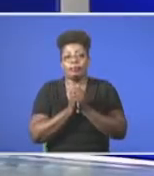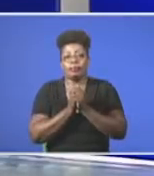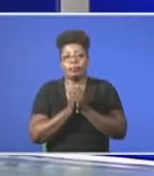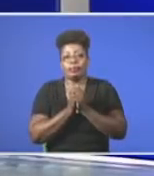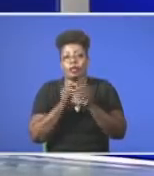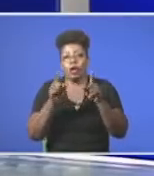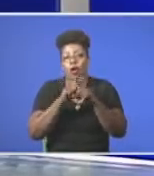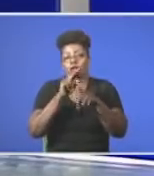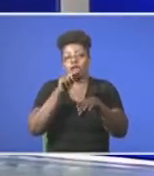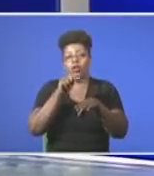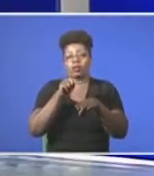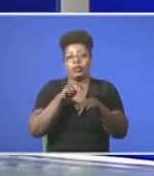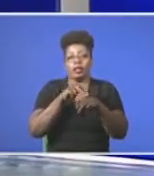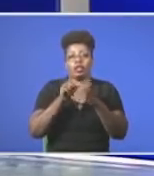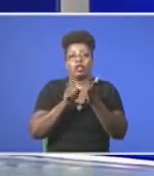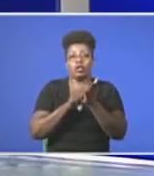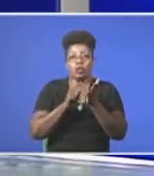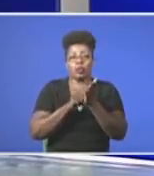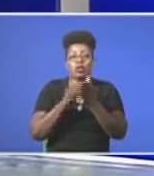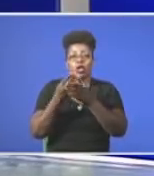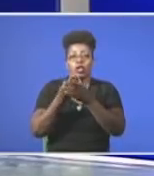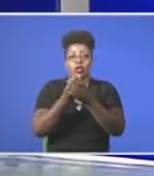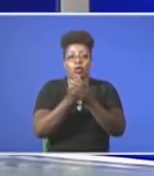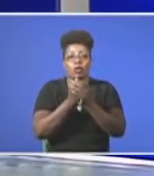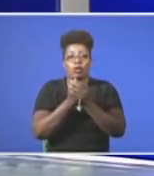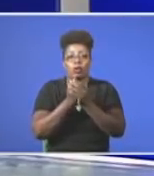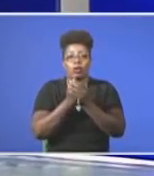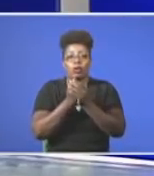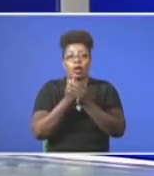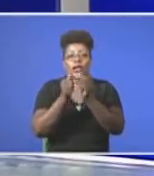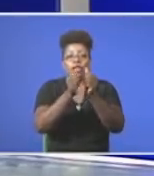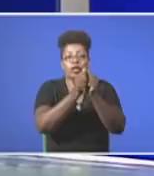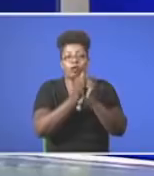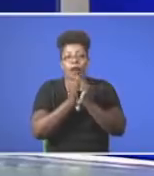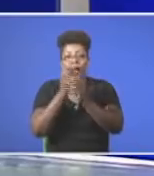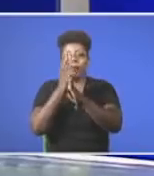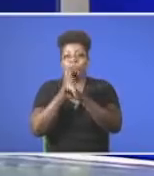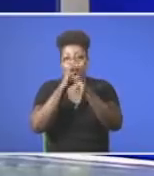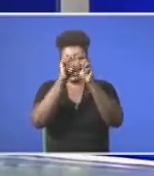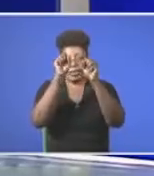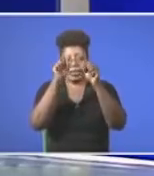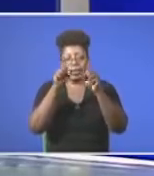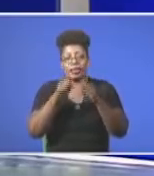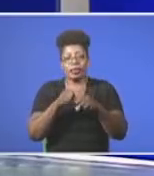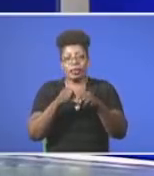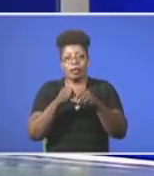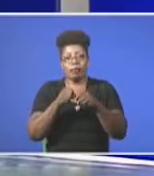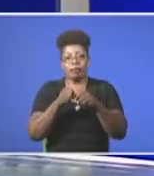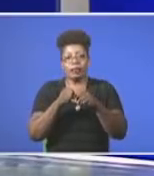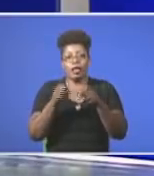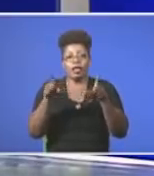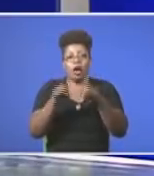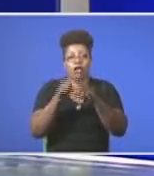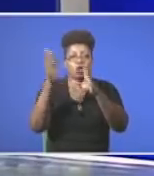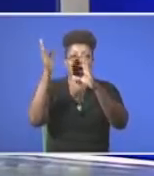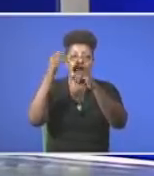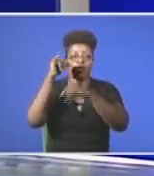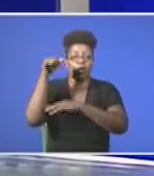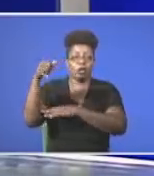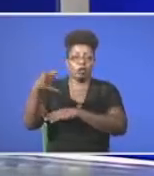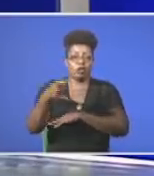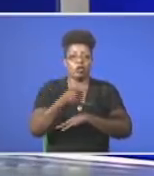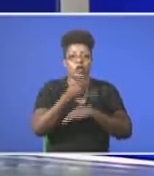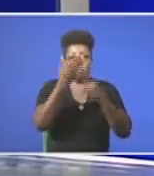Also making national news tonight, a unified bus system is what members of the new bus drivers union are pushing for. They're also hoping to introduce